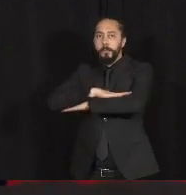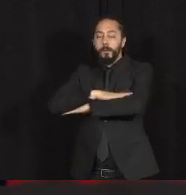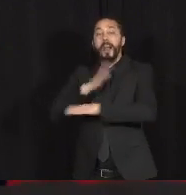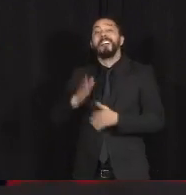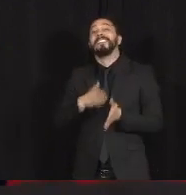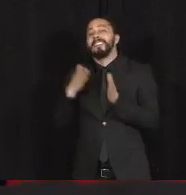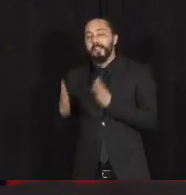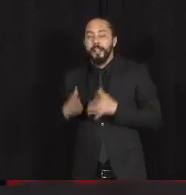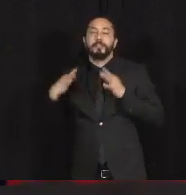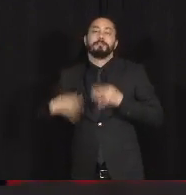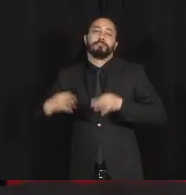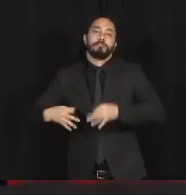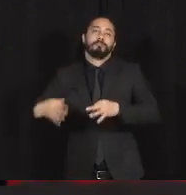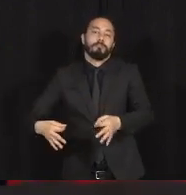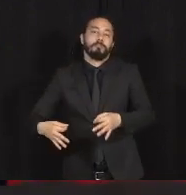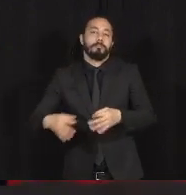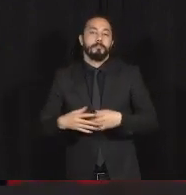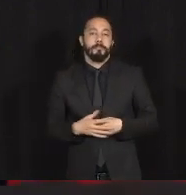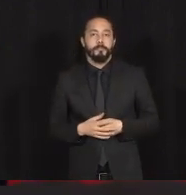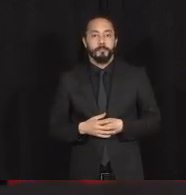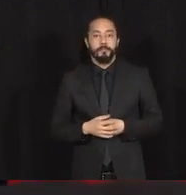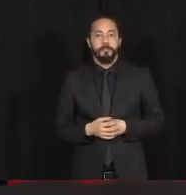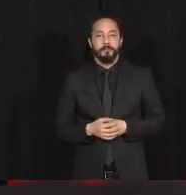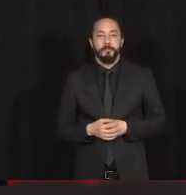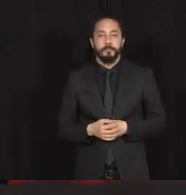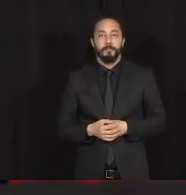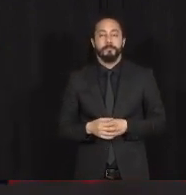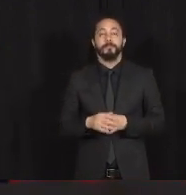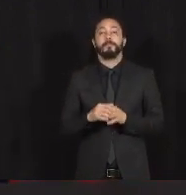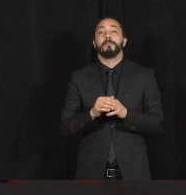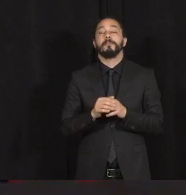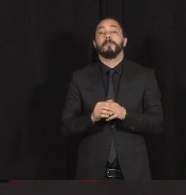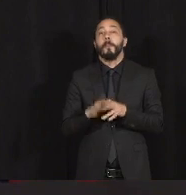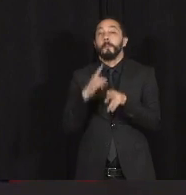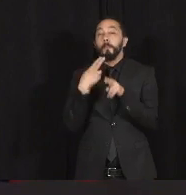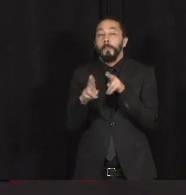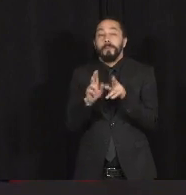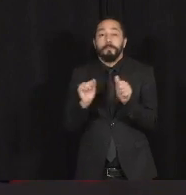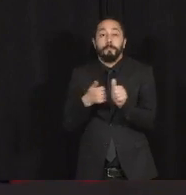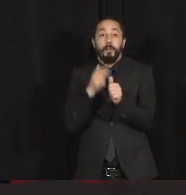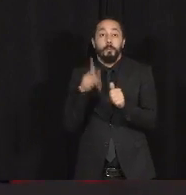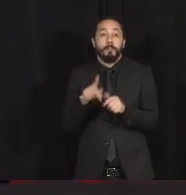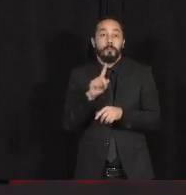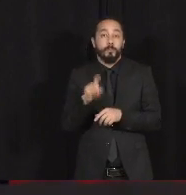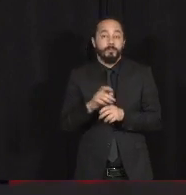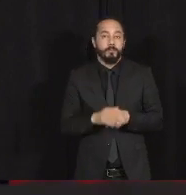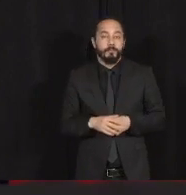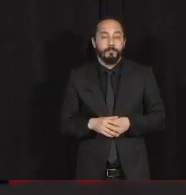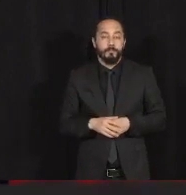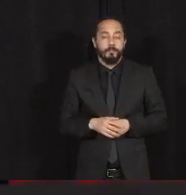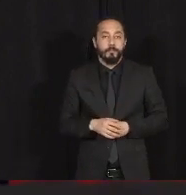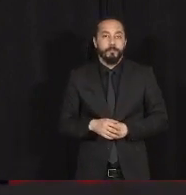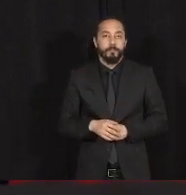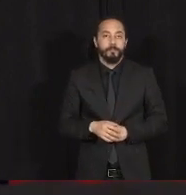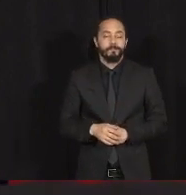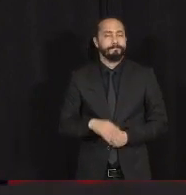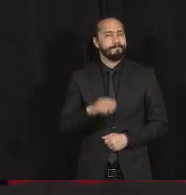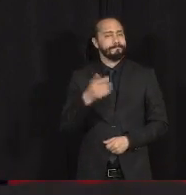a very brief follow-up. Okay. I didn't hear an answer responding to the question